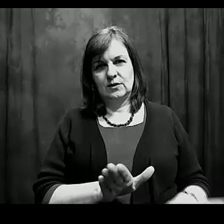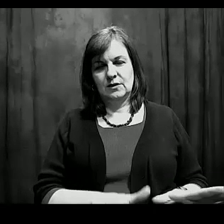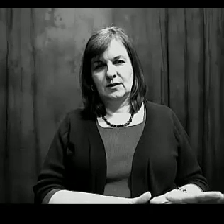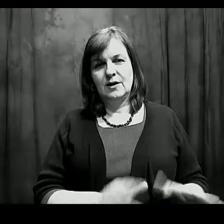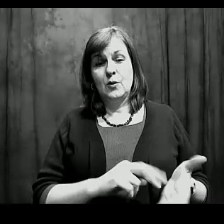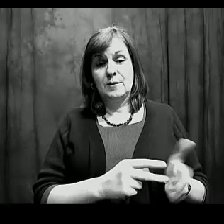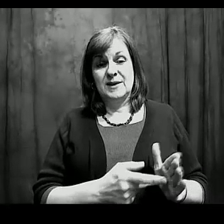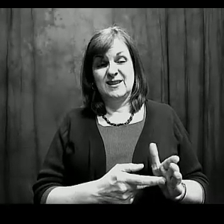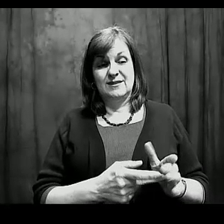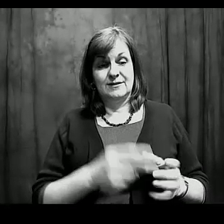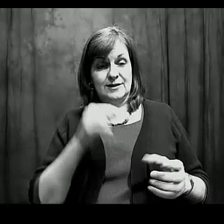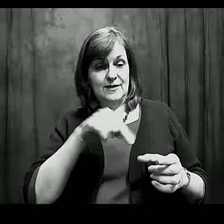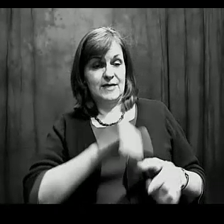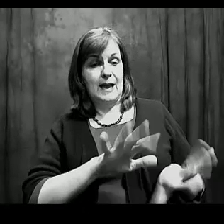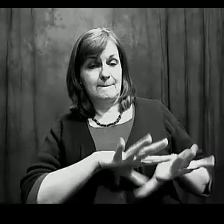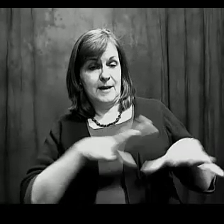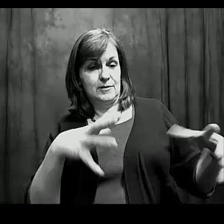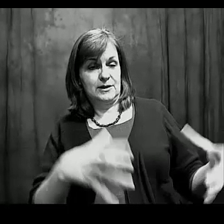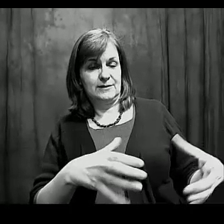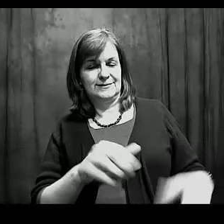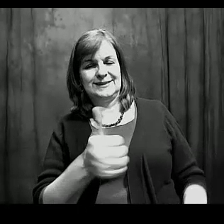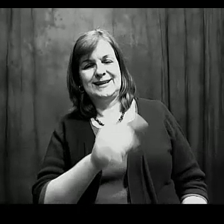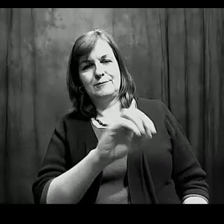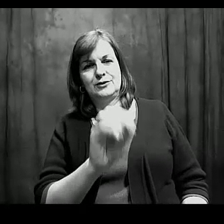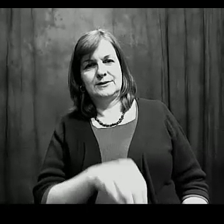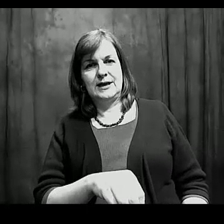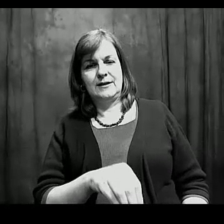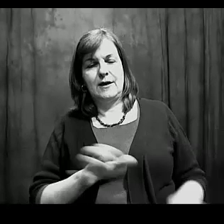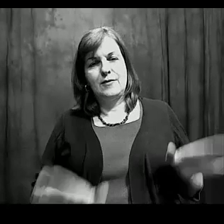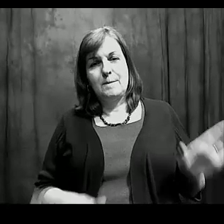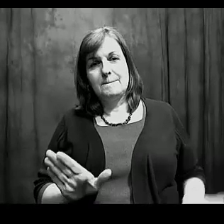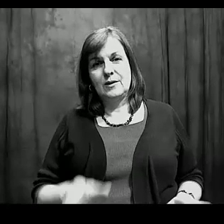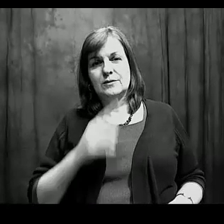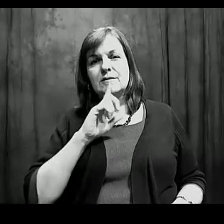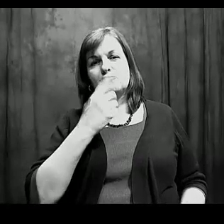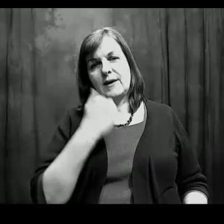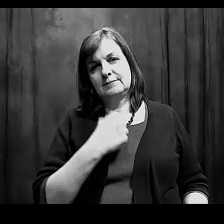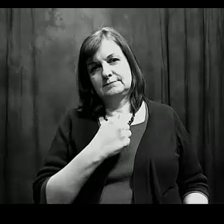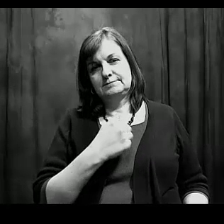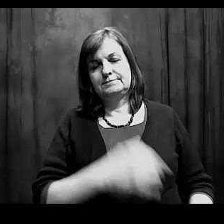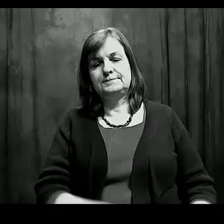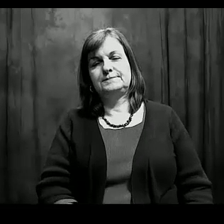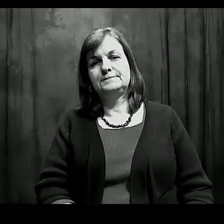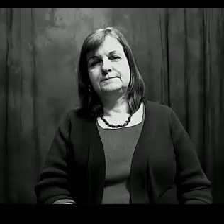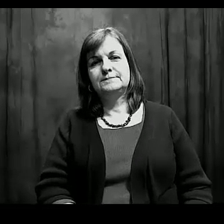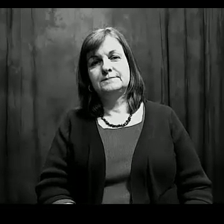penguins, meaning that in my population, 10% of my penguins are red.